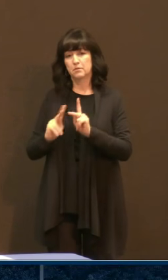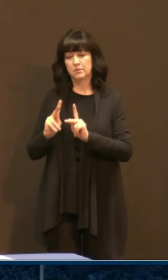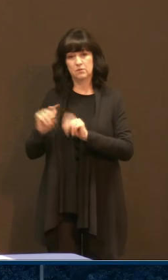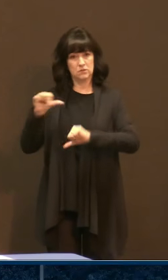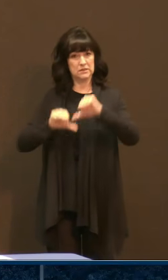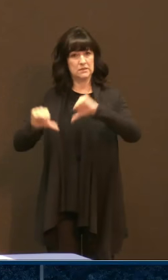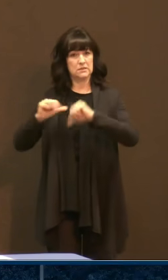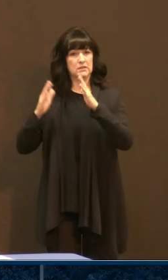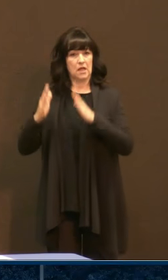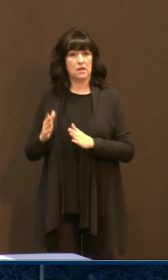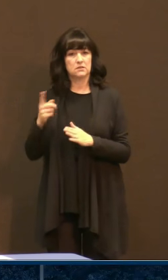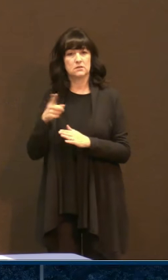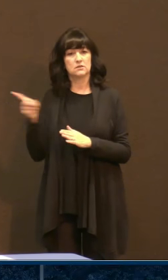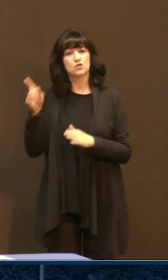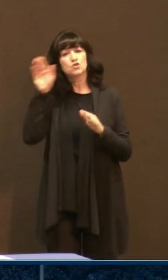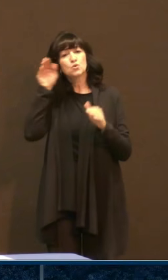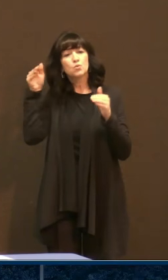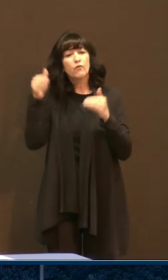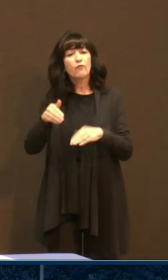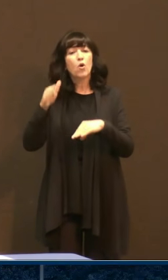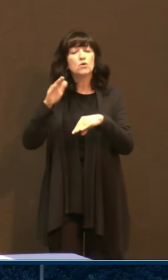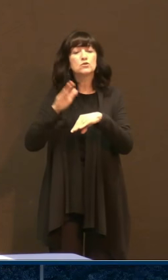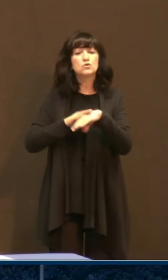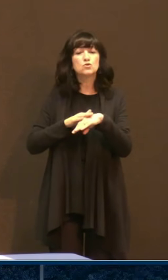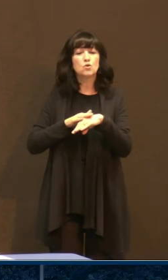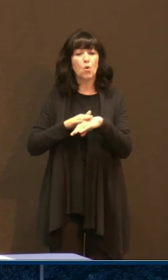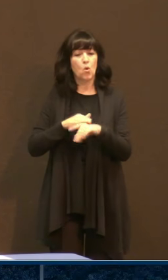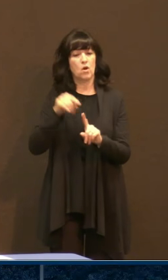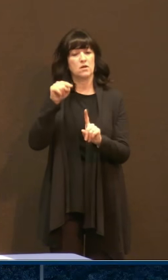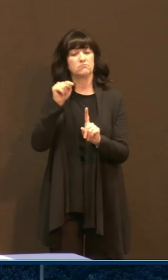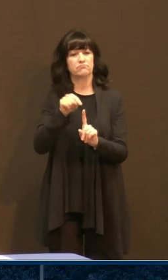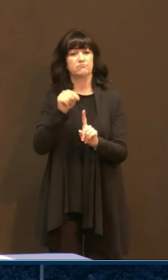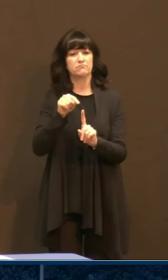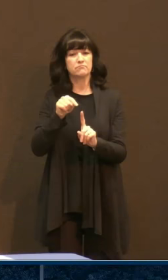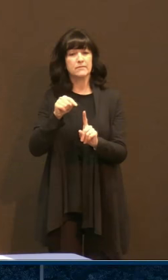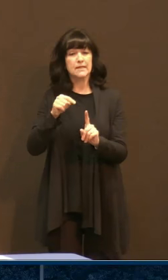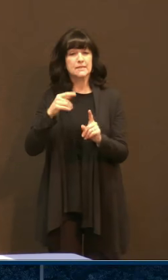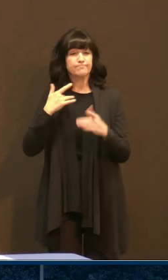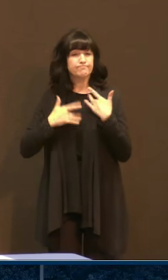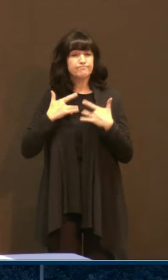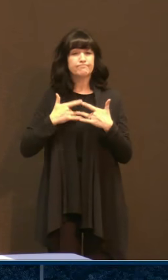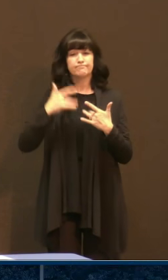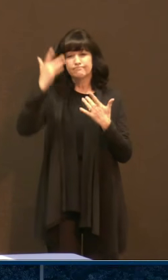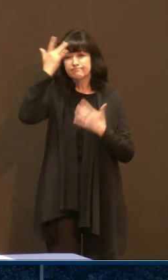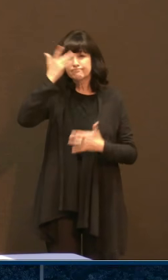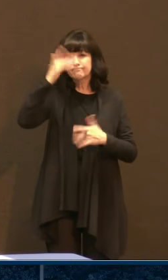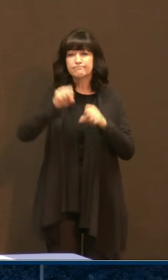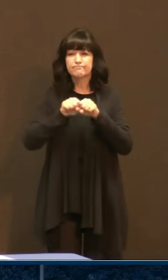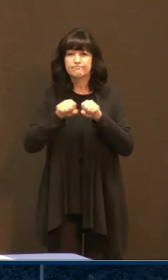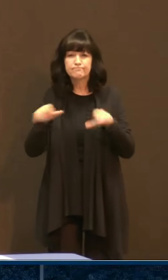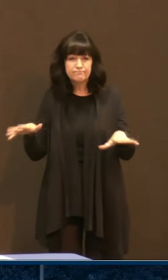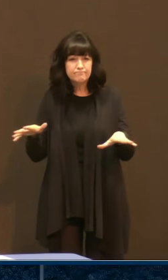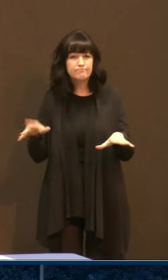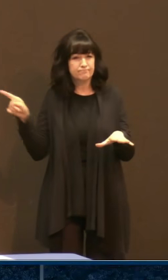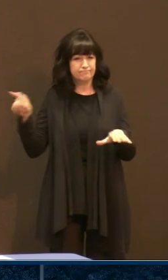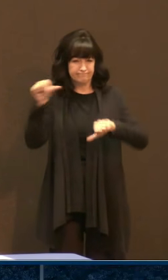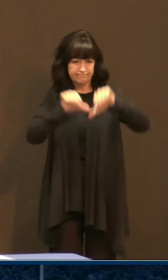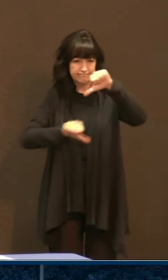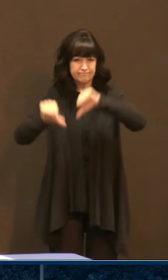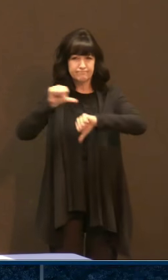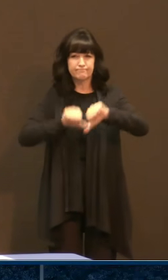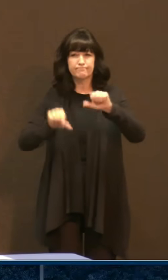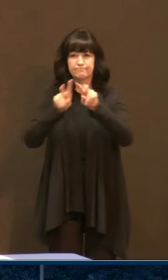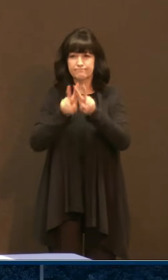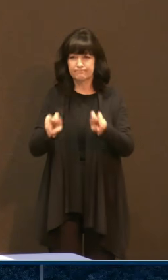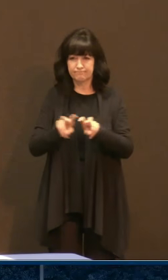who focus on epidemiology and laboratory science, as well as occupational safety and health, or